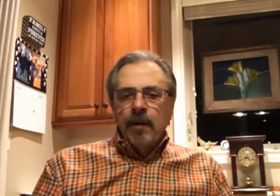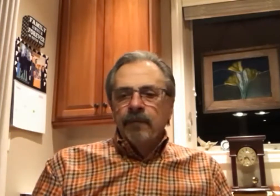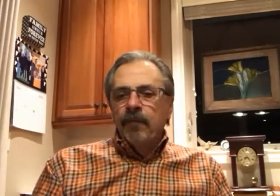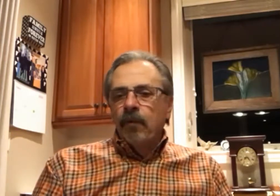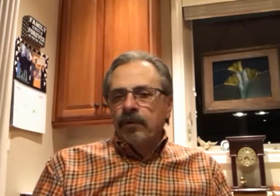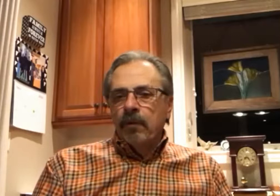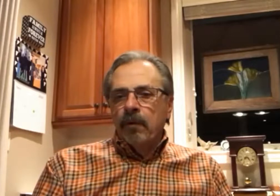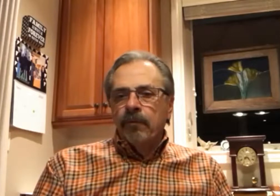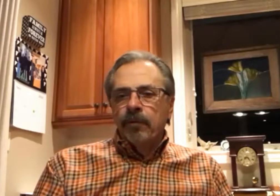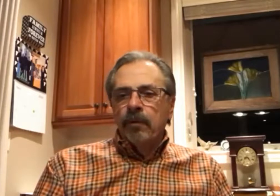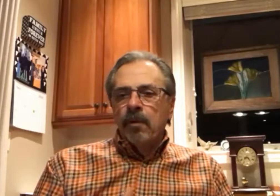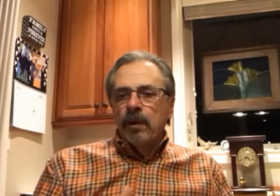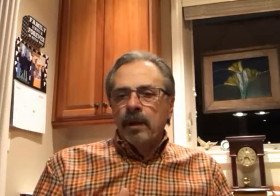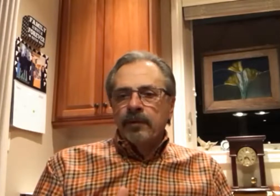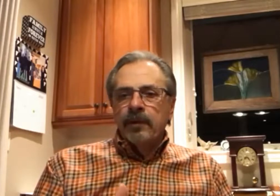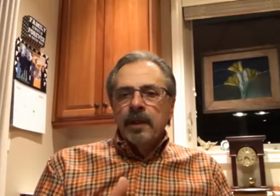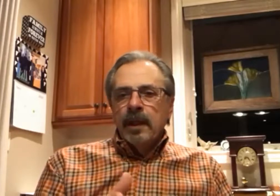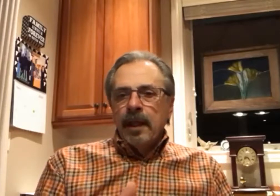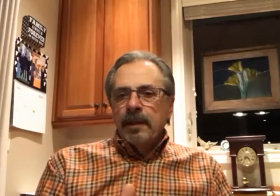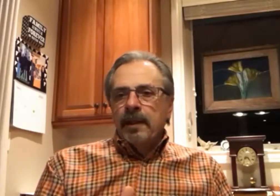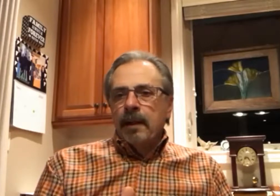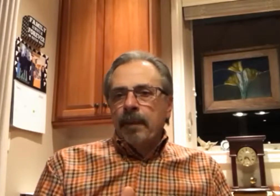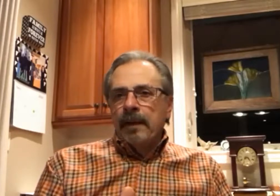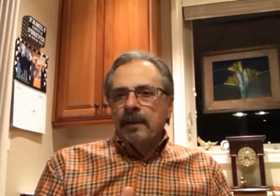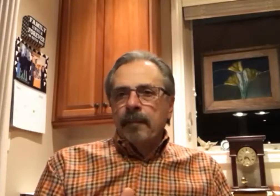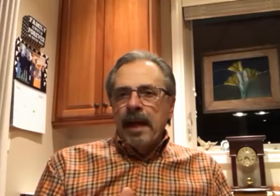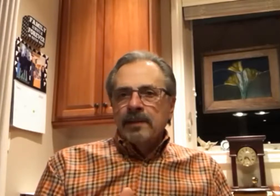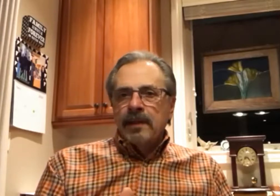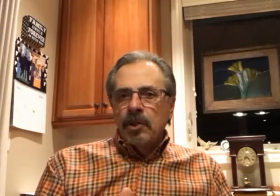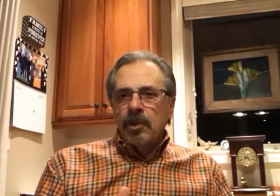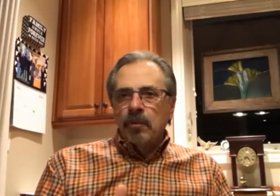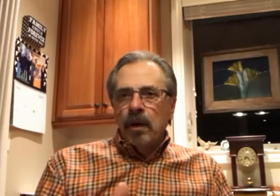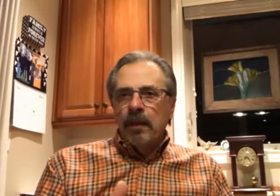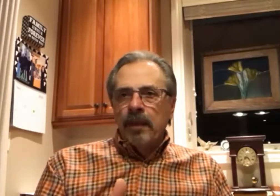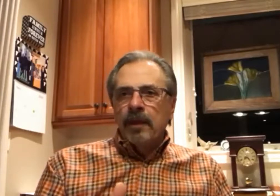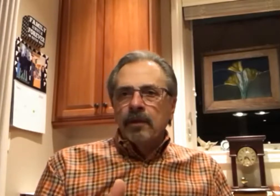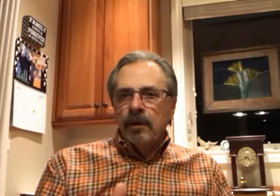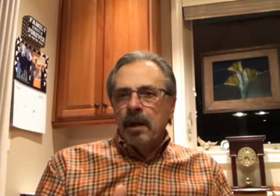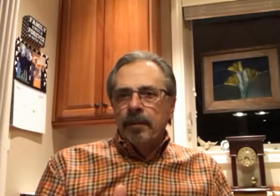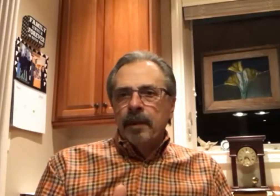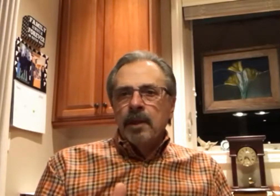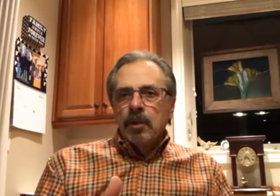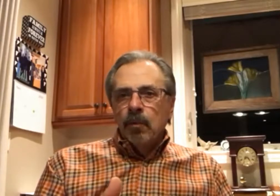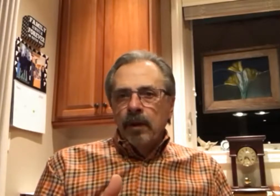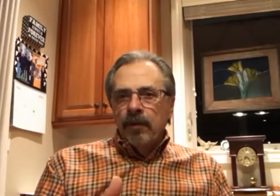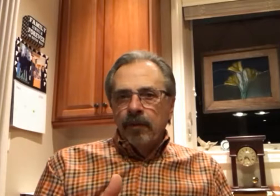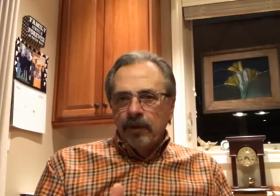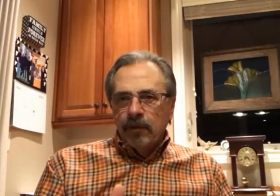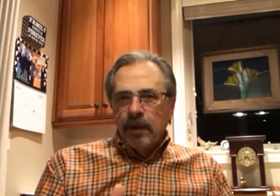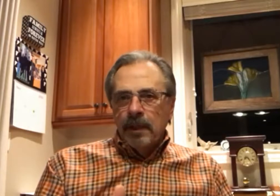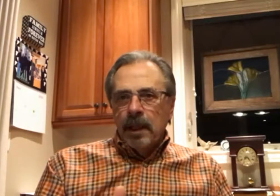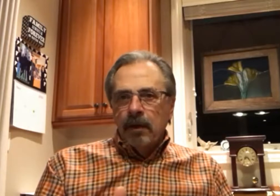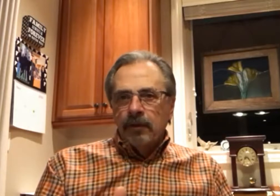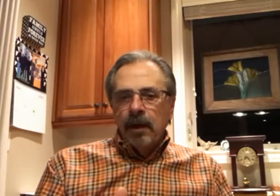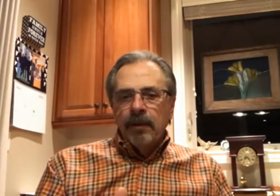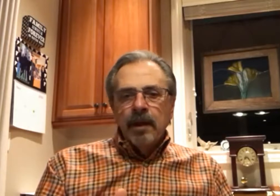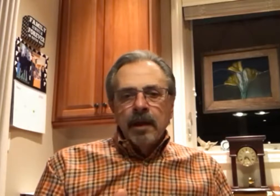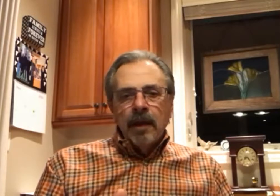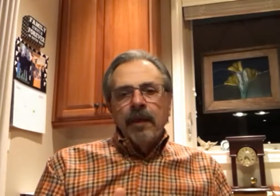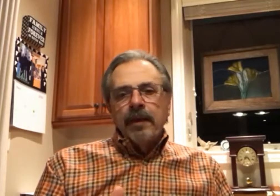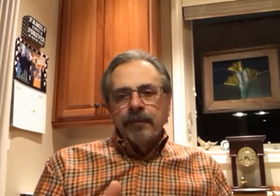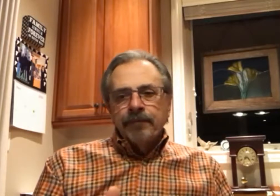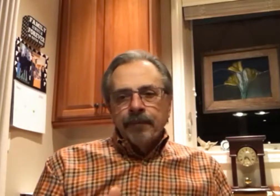facilities from Forest Grove through Cornelius, ending up at the MAX station where they could hook up with the train there. So